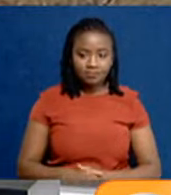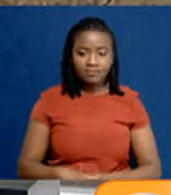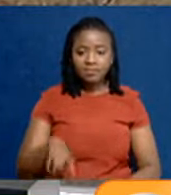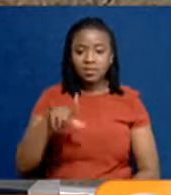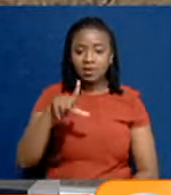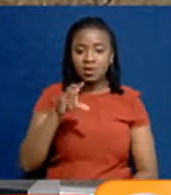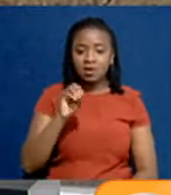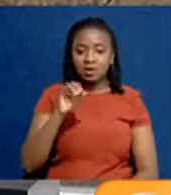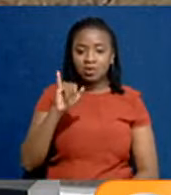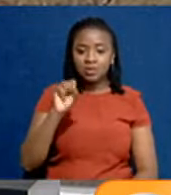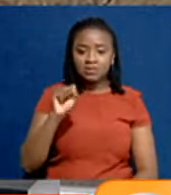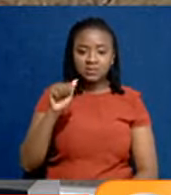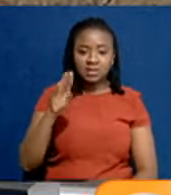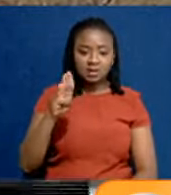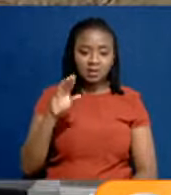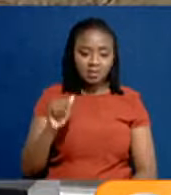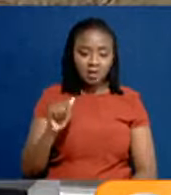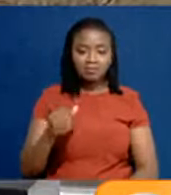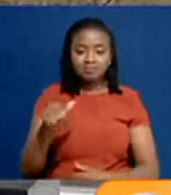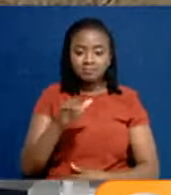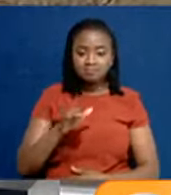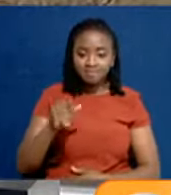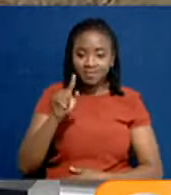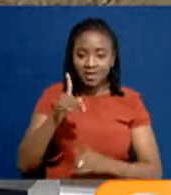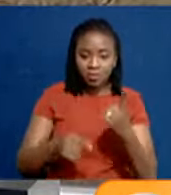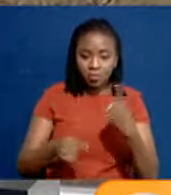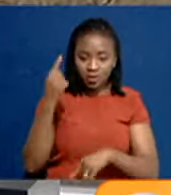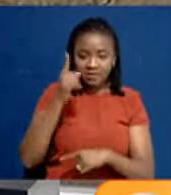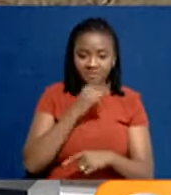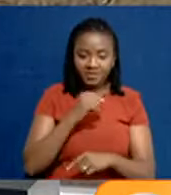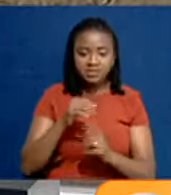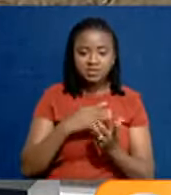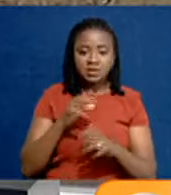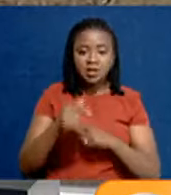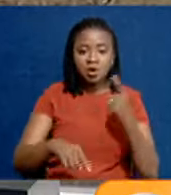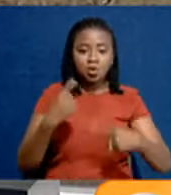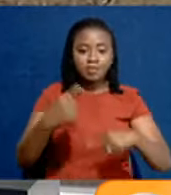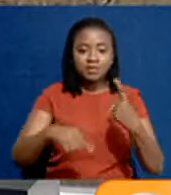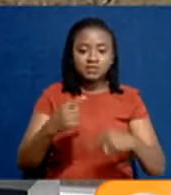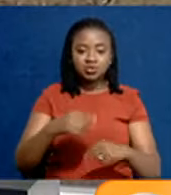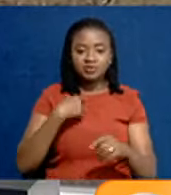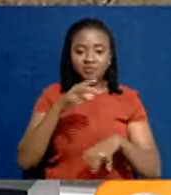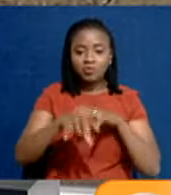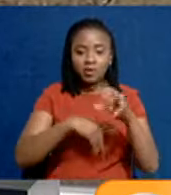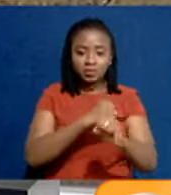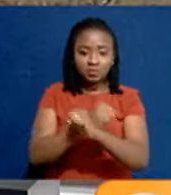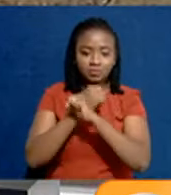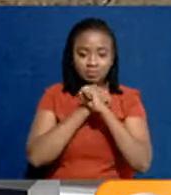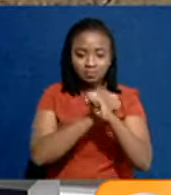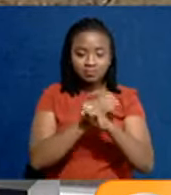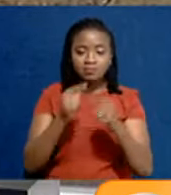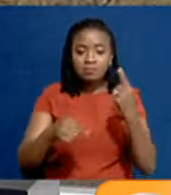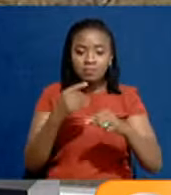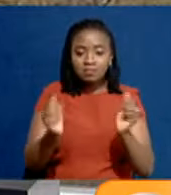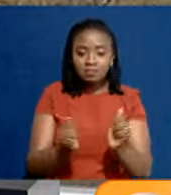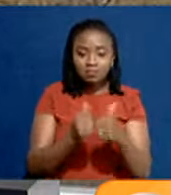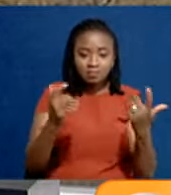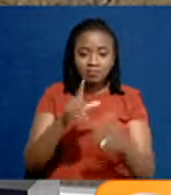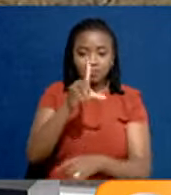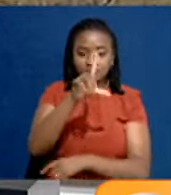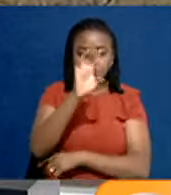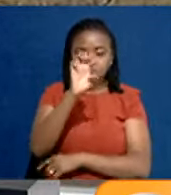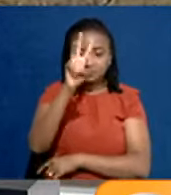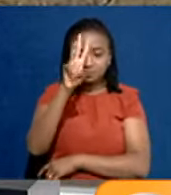Lewa Conservancy are the new winners of the Wildlife Ranger Challenge in a race held at the Lewa